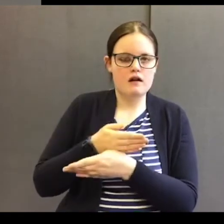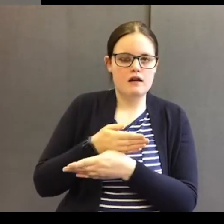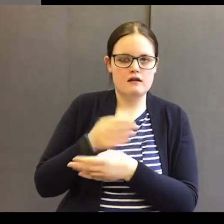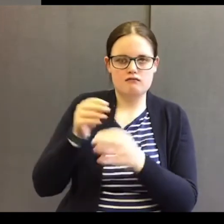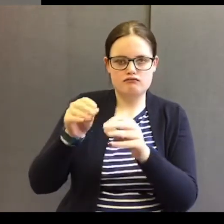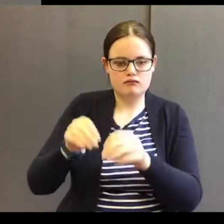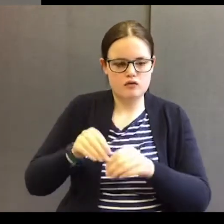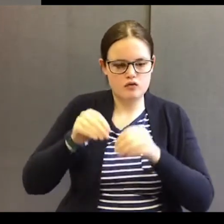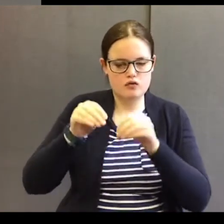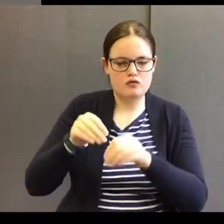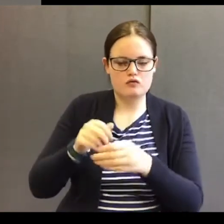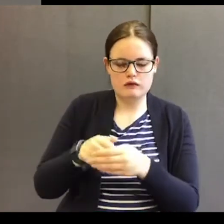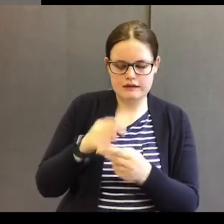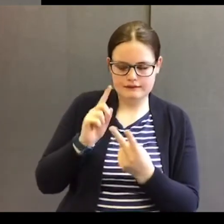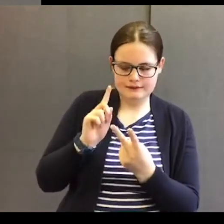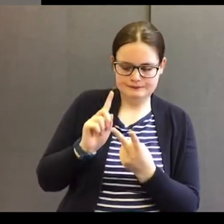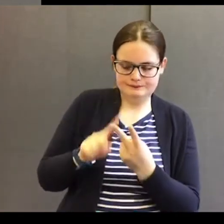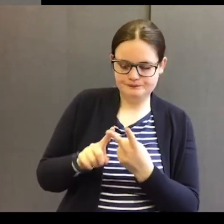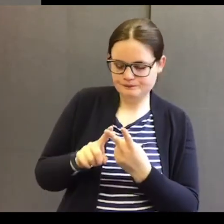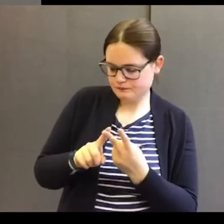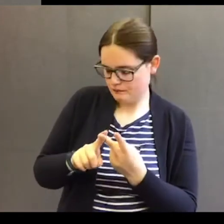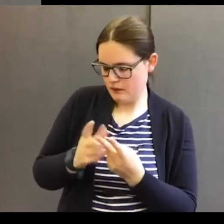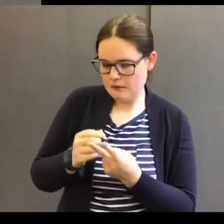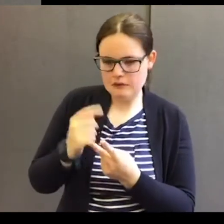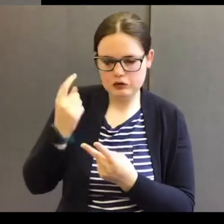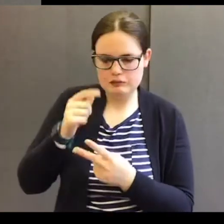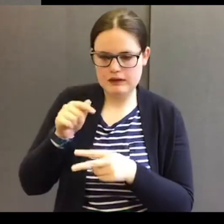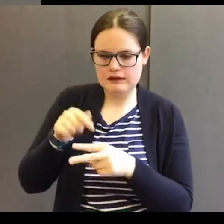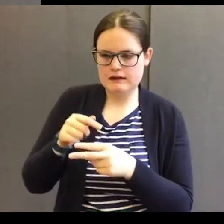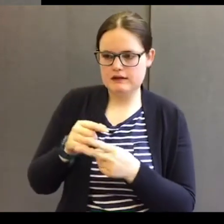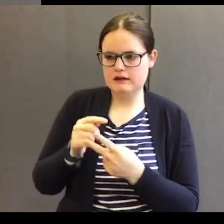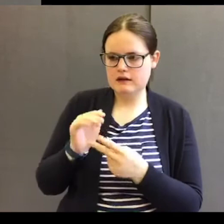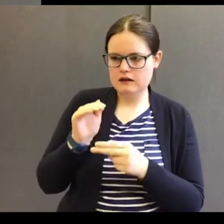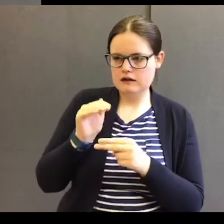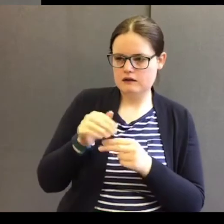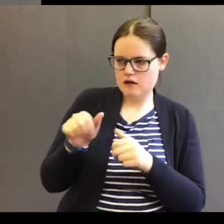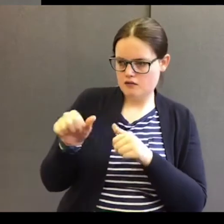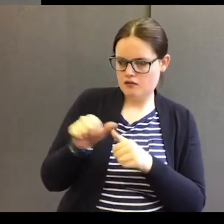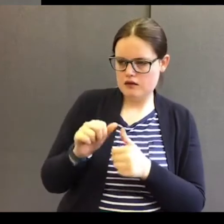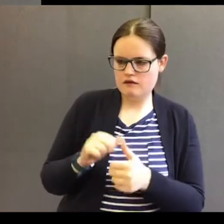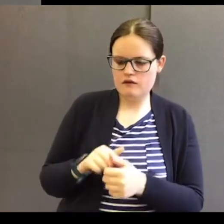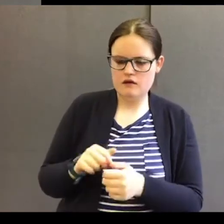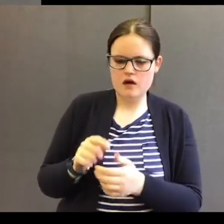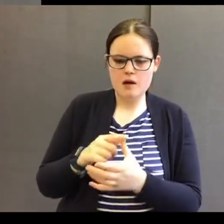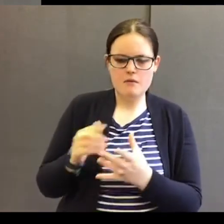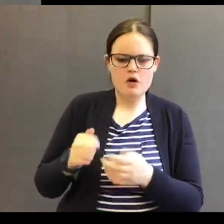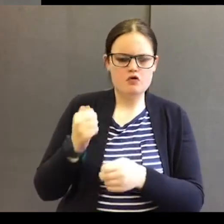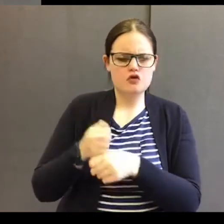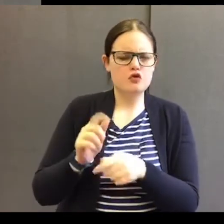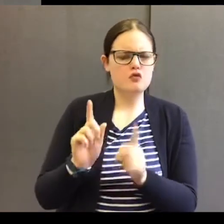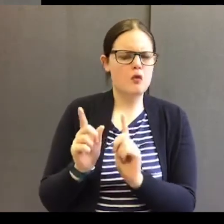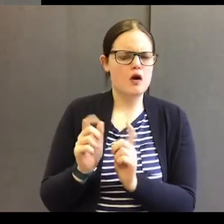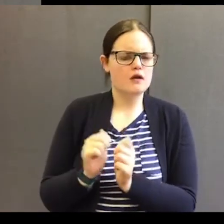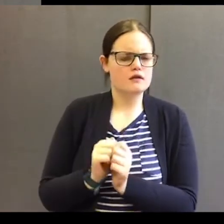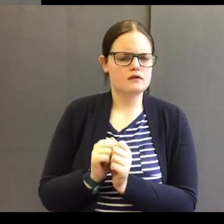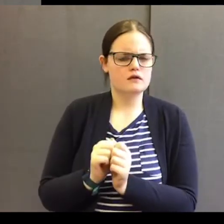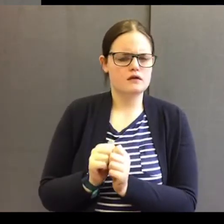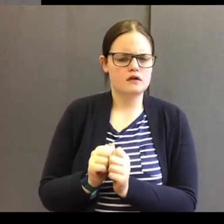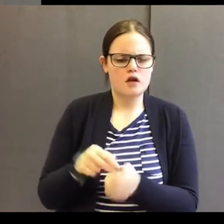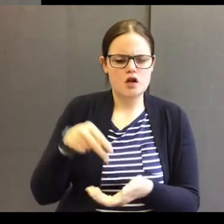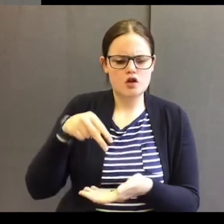morning. And they taught. Well, secondly, we've already considered it. We can cover this briefly. What did they